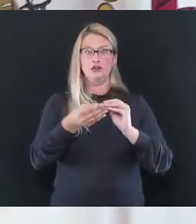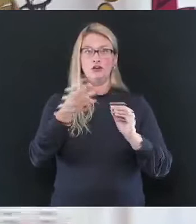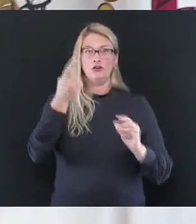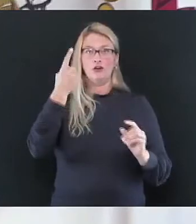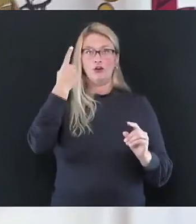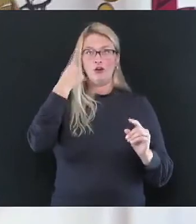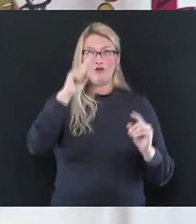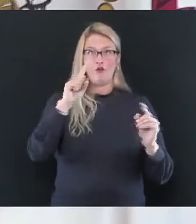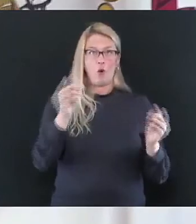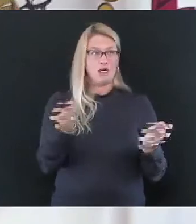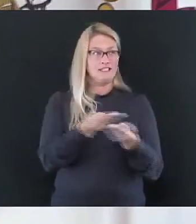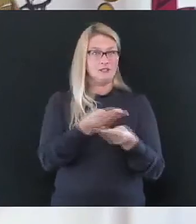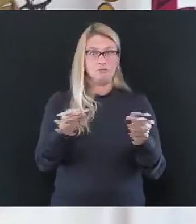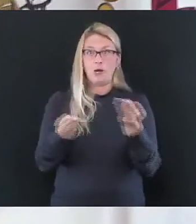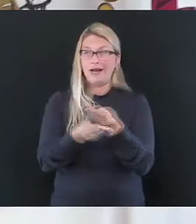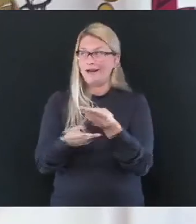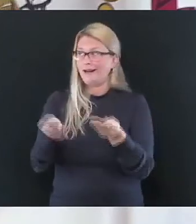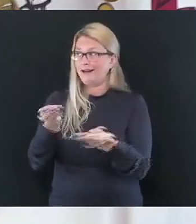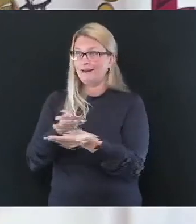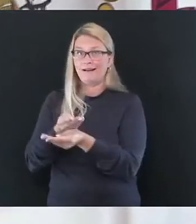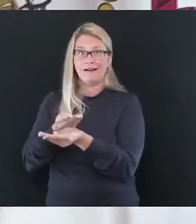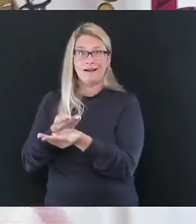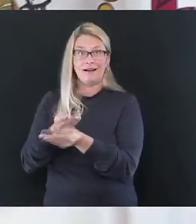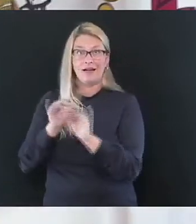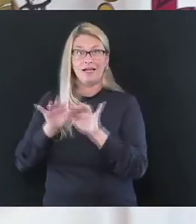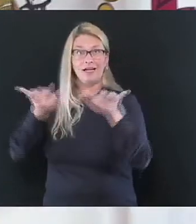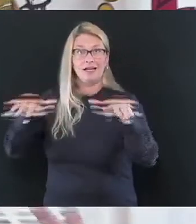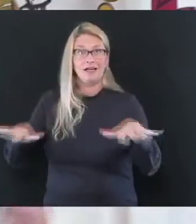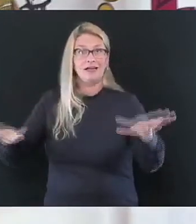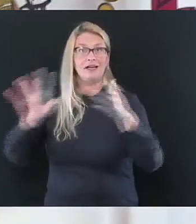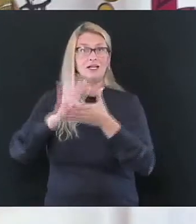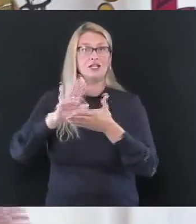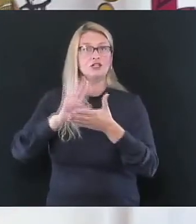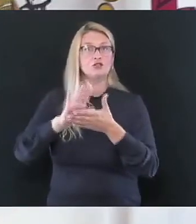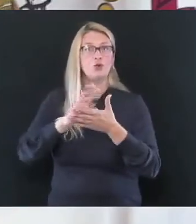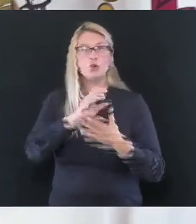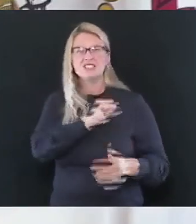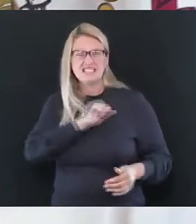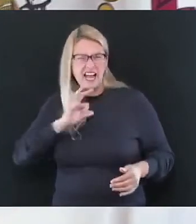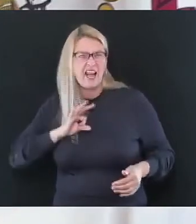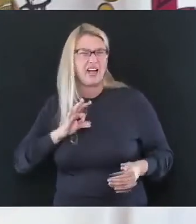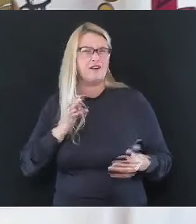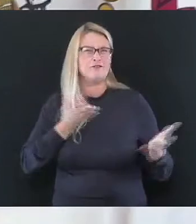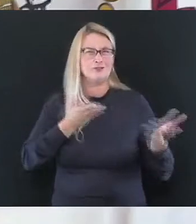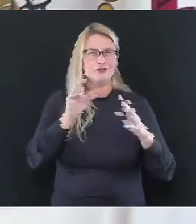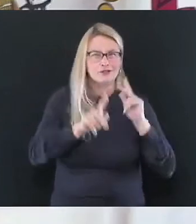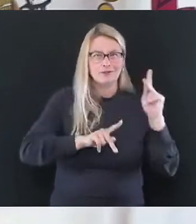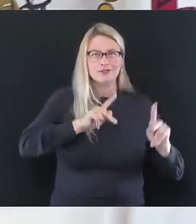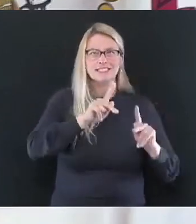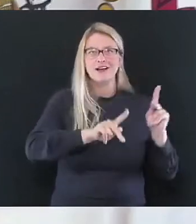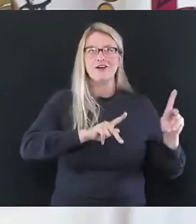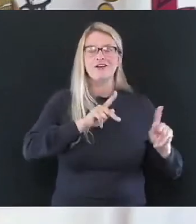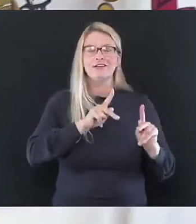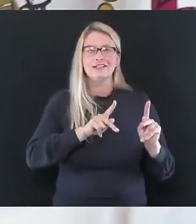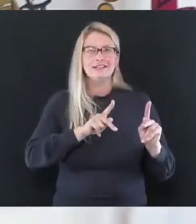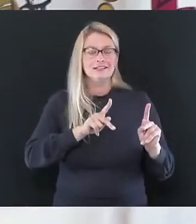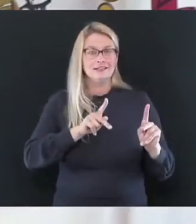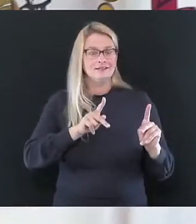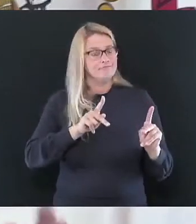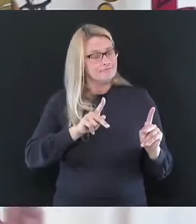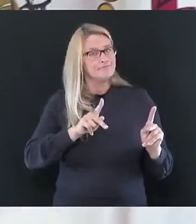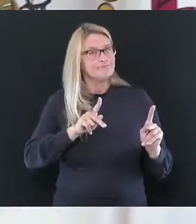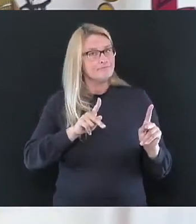as spreading or whatever at our schools from our staff or our service personnel,